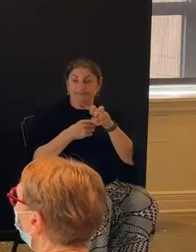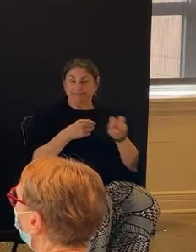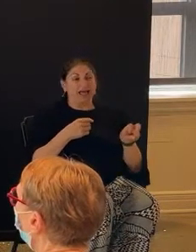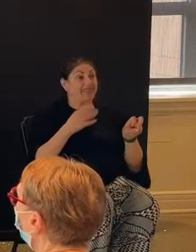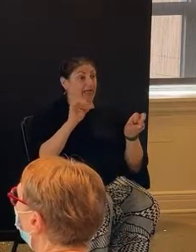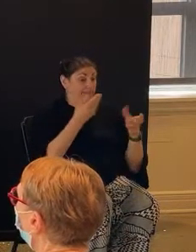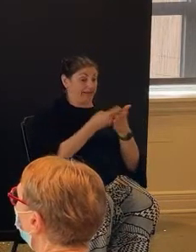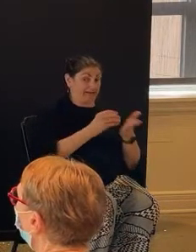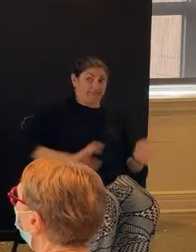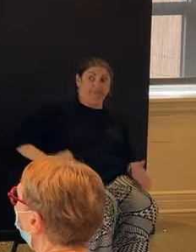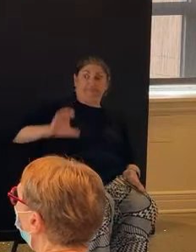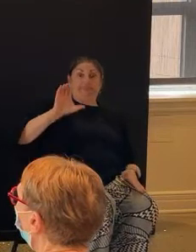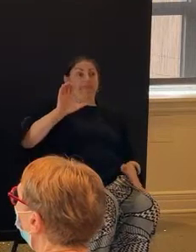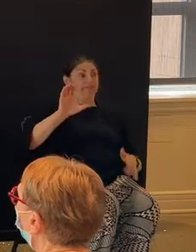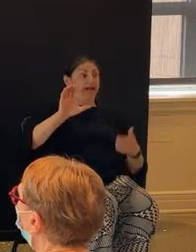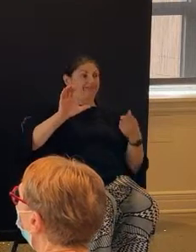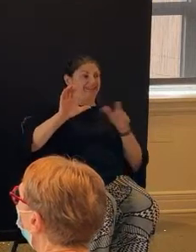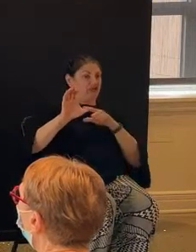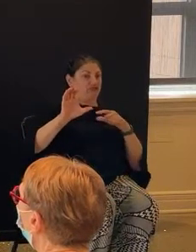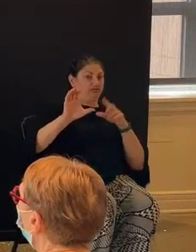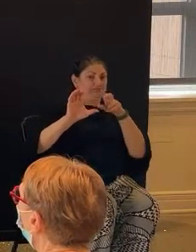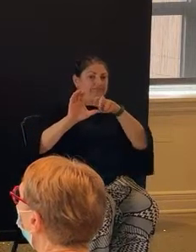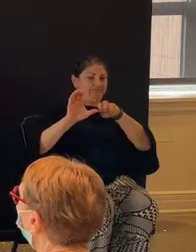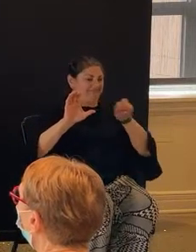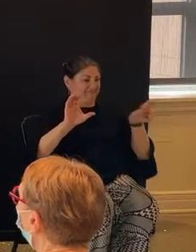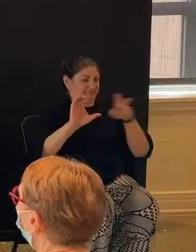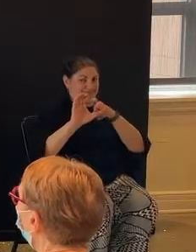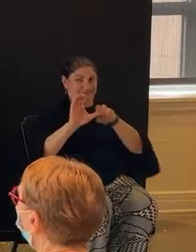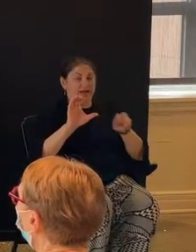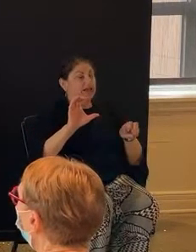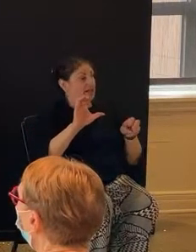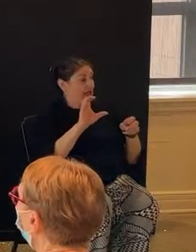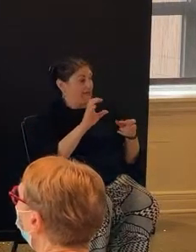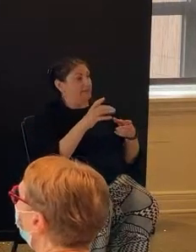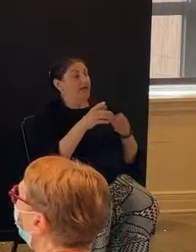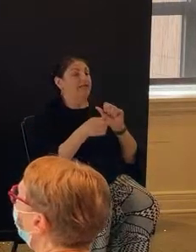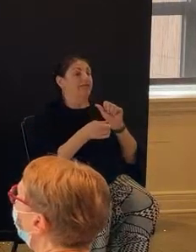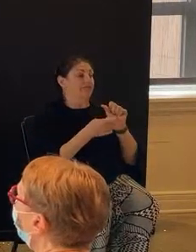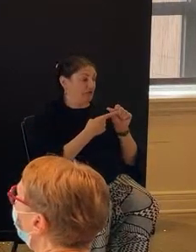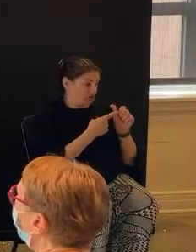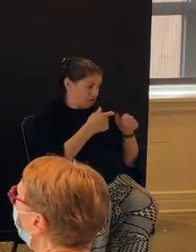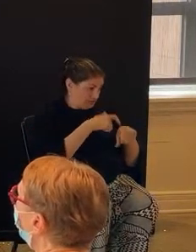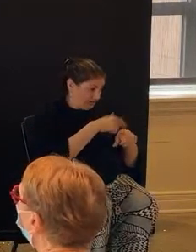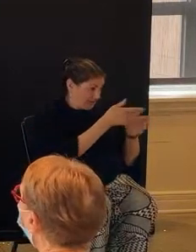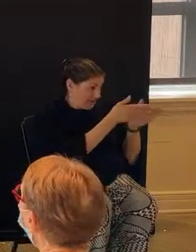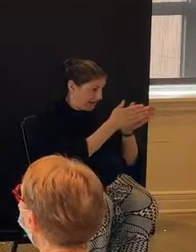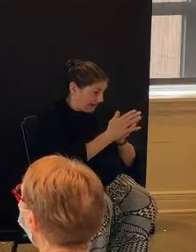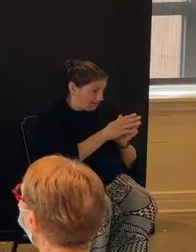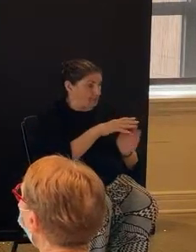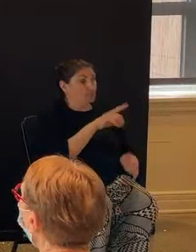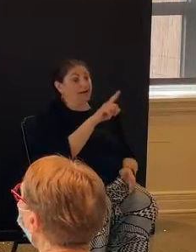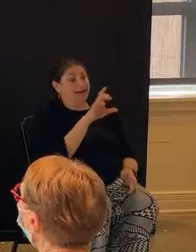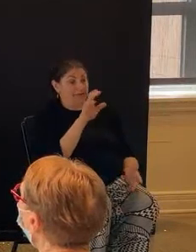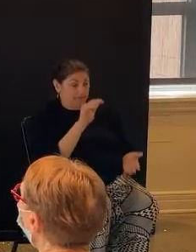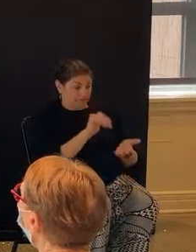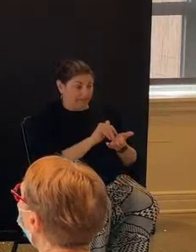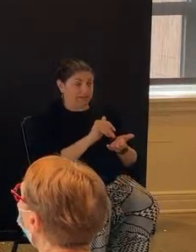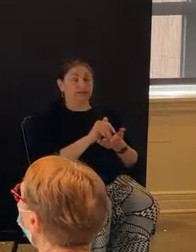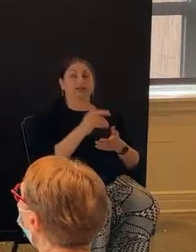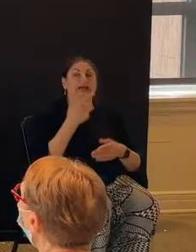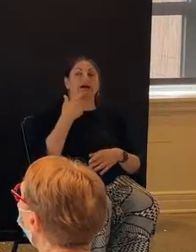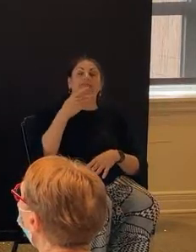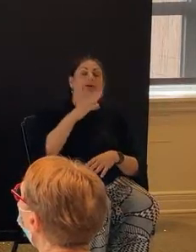first biennium, they got $100 million. They asked for another $100 million this year, and they got $40 million. So we still